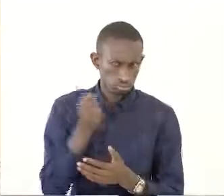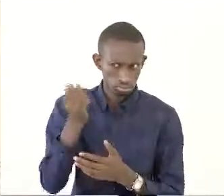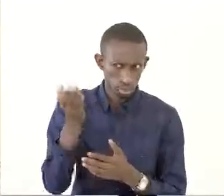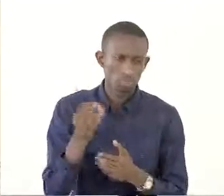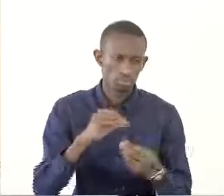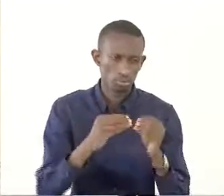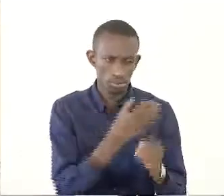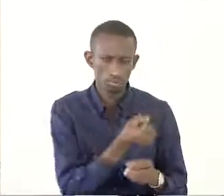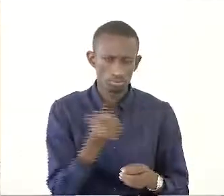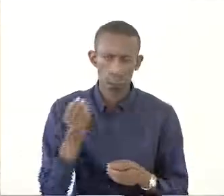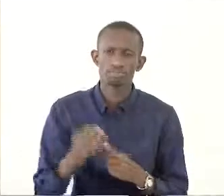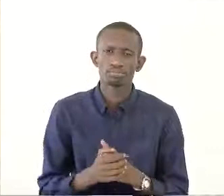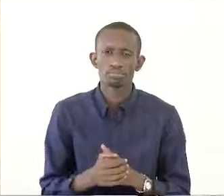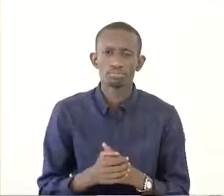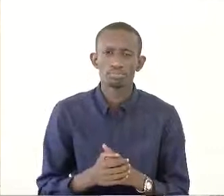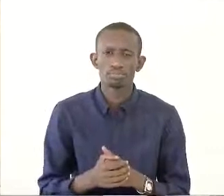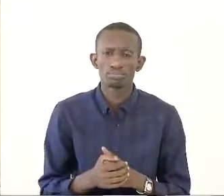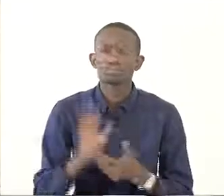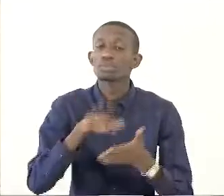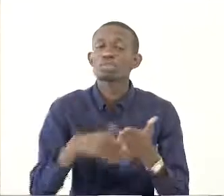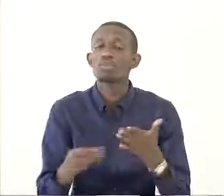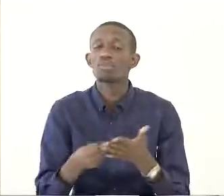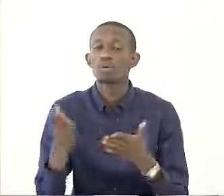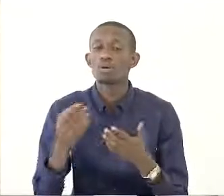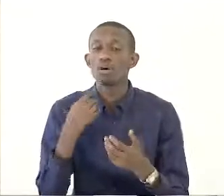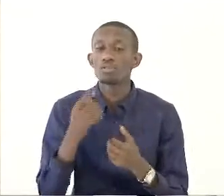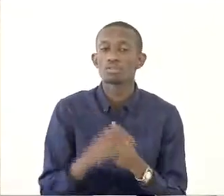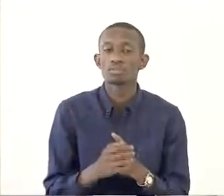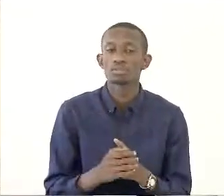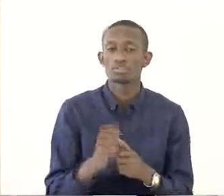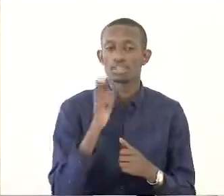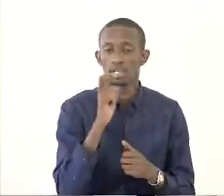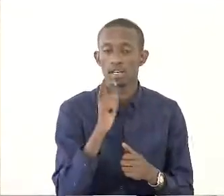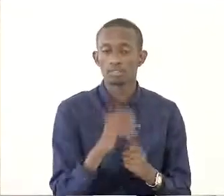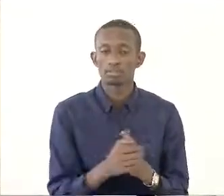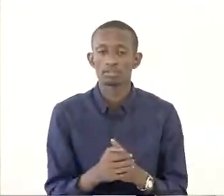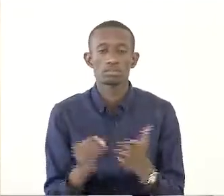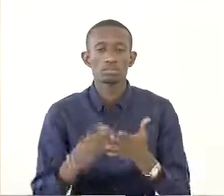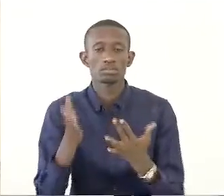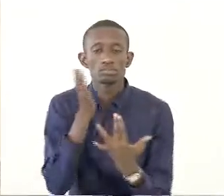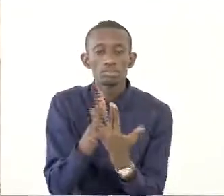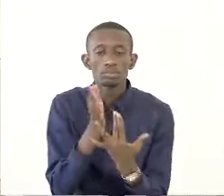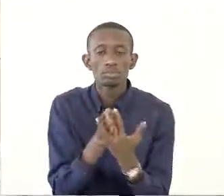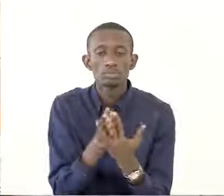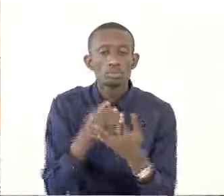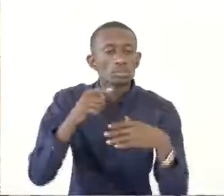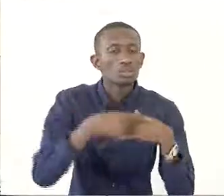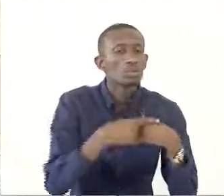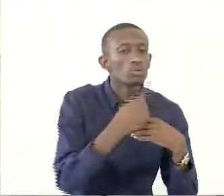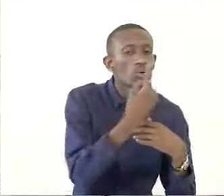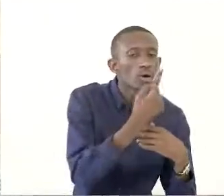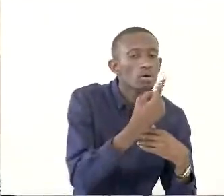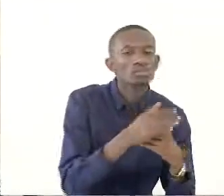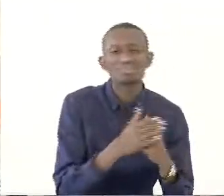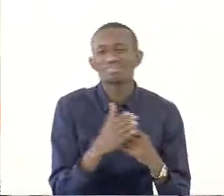it. Table of values, they told us that x is varying between negative 1 and what? Negative 1